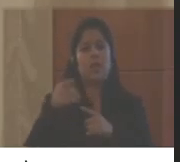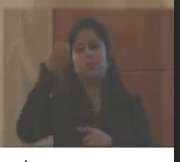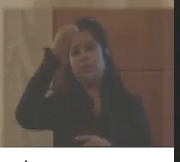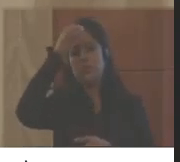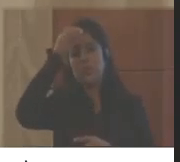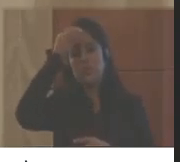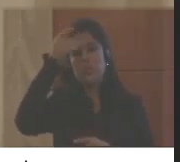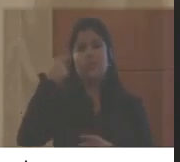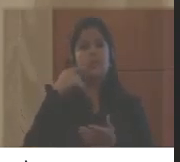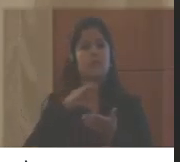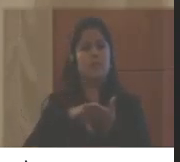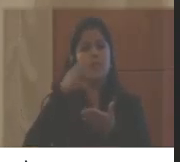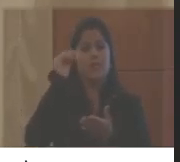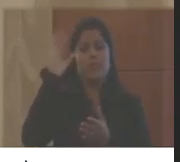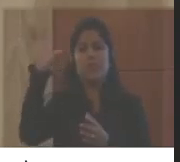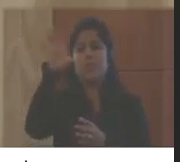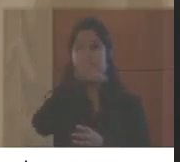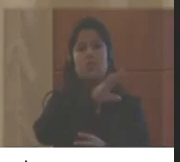the stakeholders. And